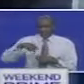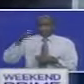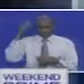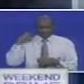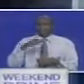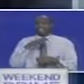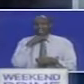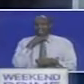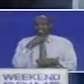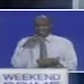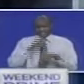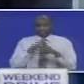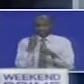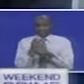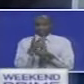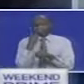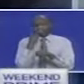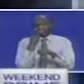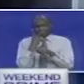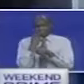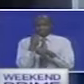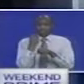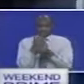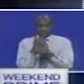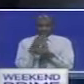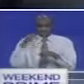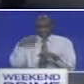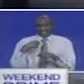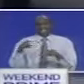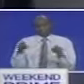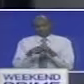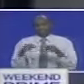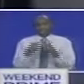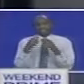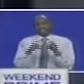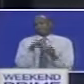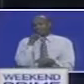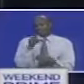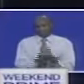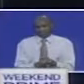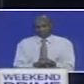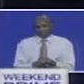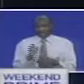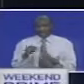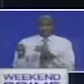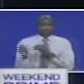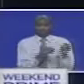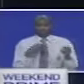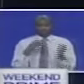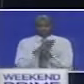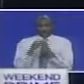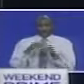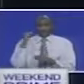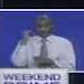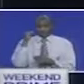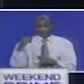their lives in December 2012 in another grisly road accident. Let's move back to stories of politics. The